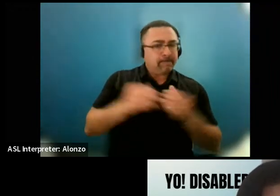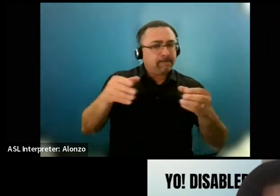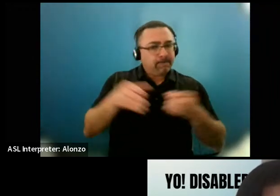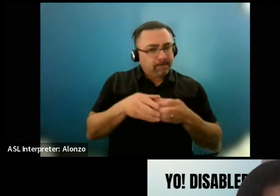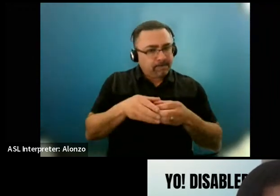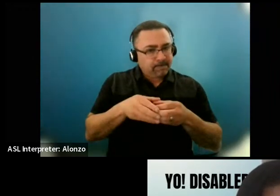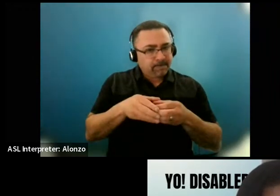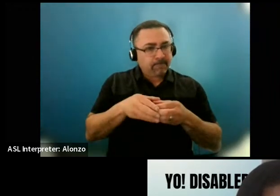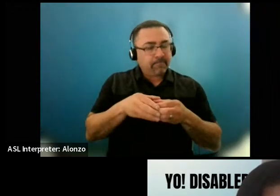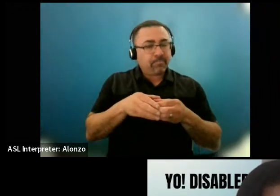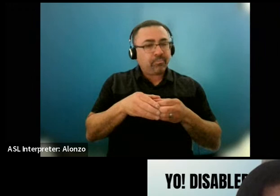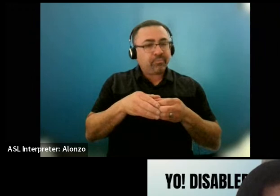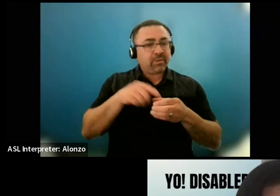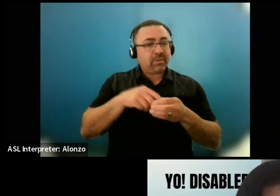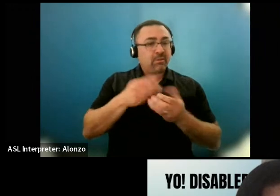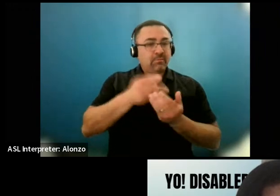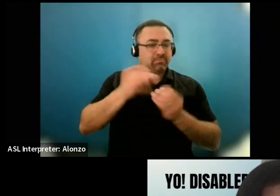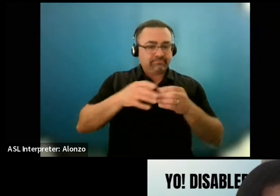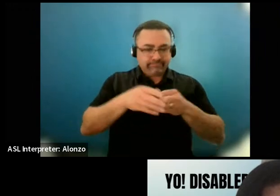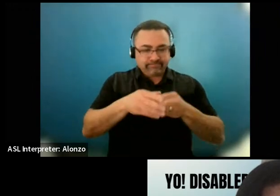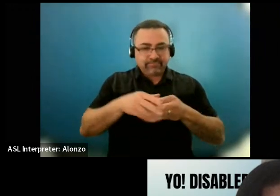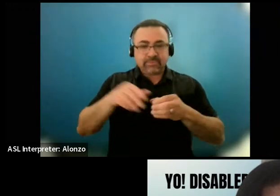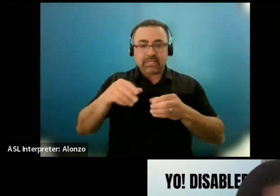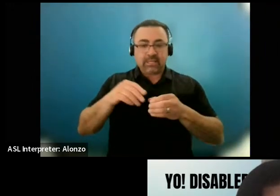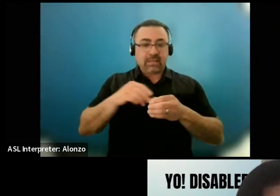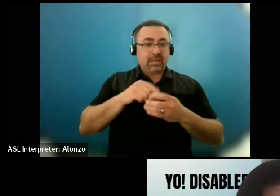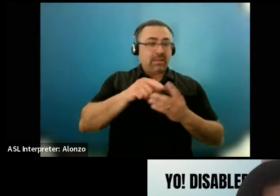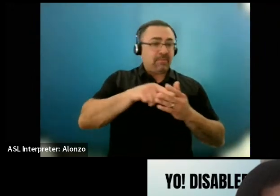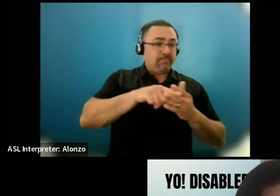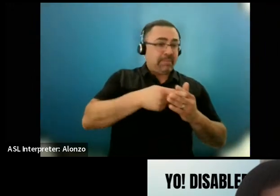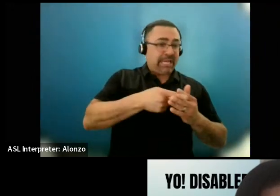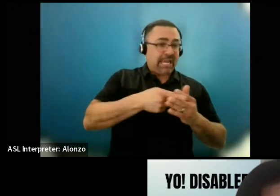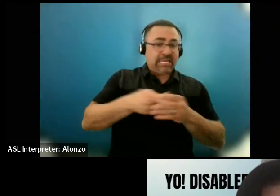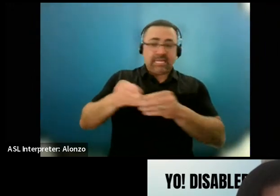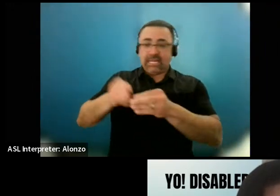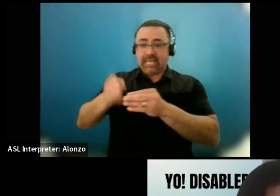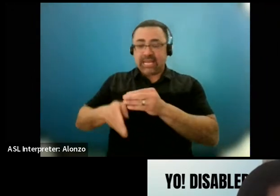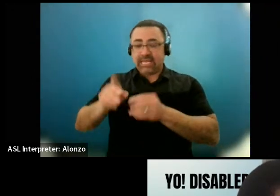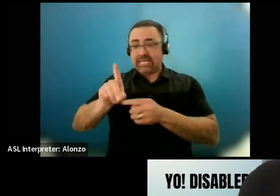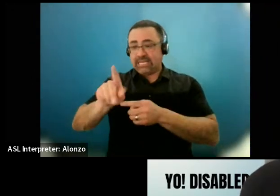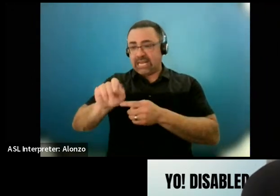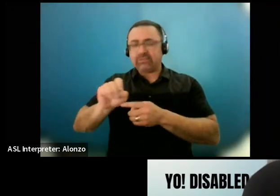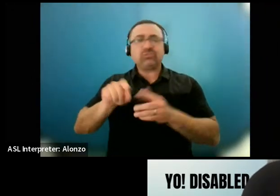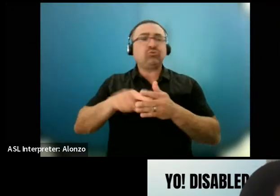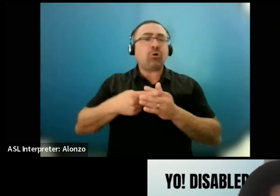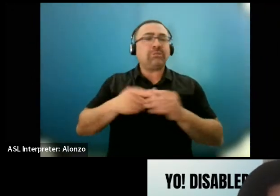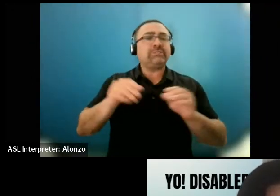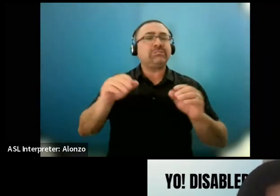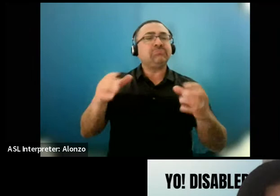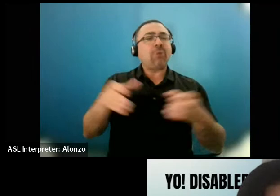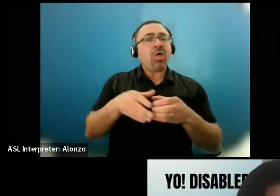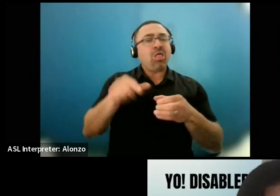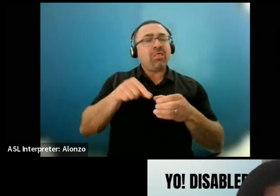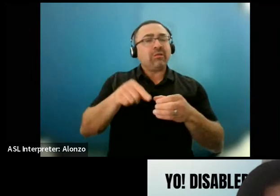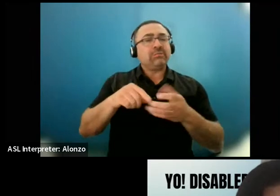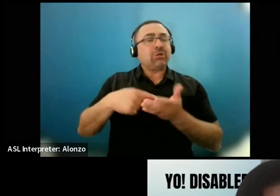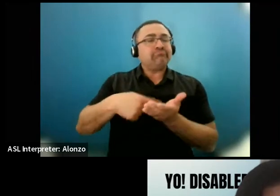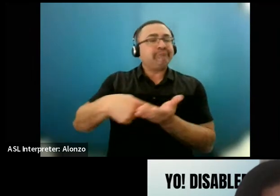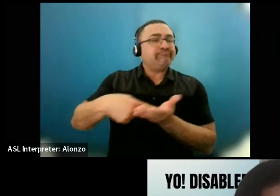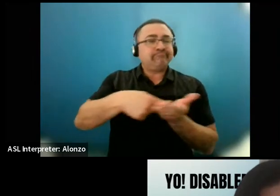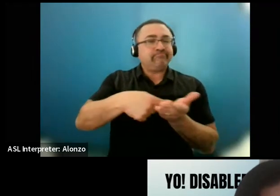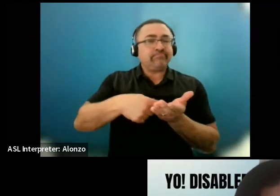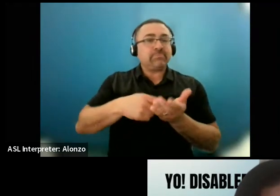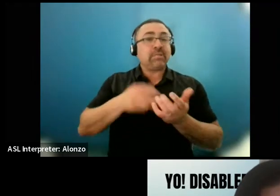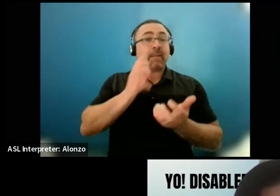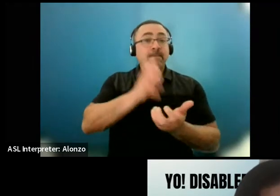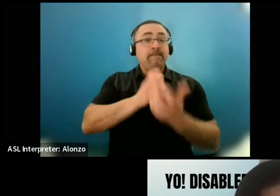you have a project in common with a beginning and an end date, right? Because that lets you start that kind of conversation and then